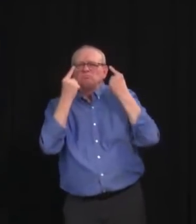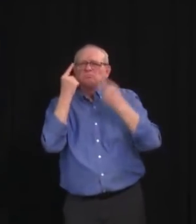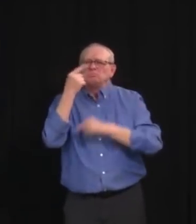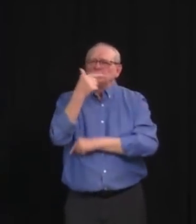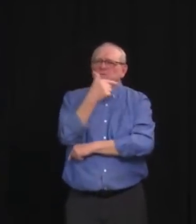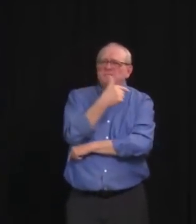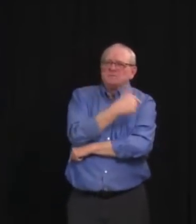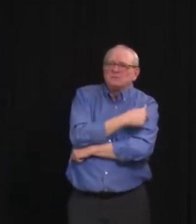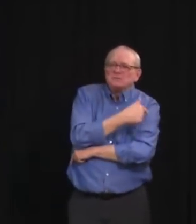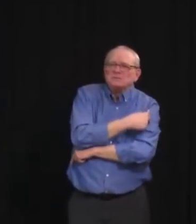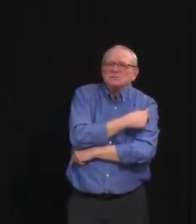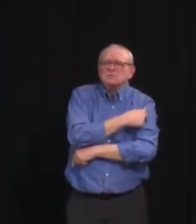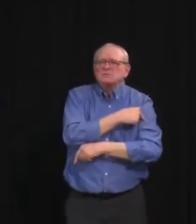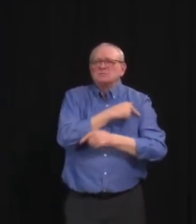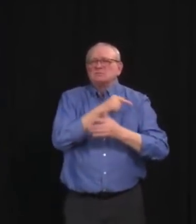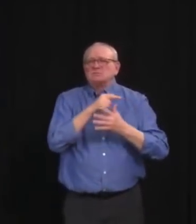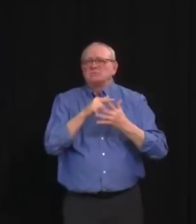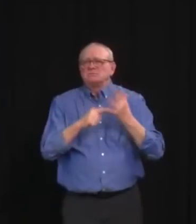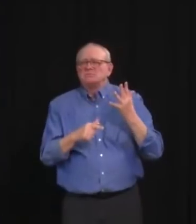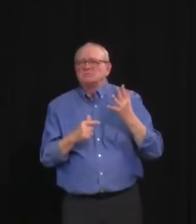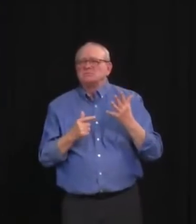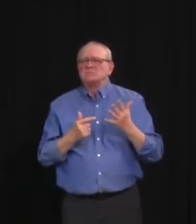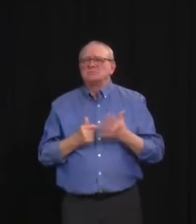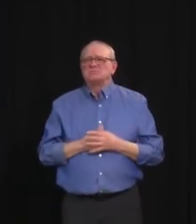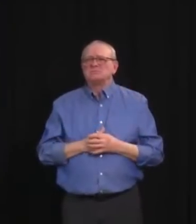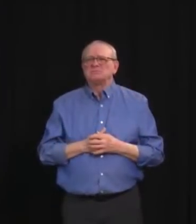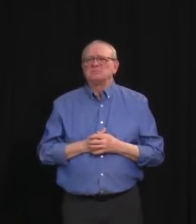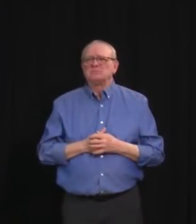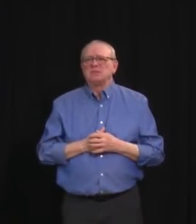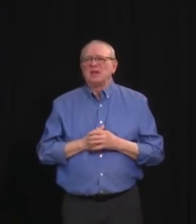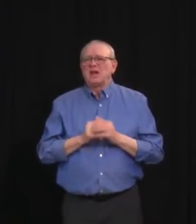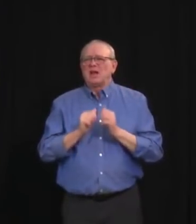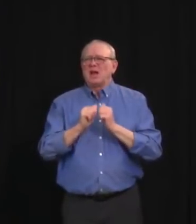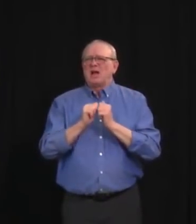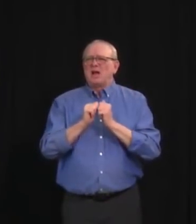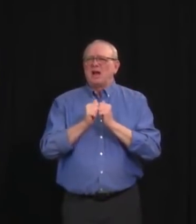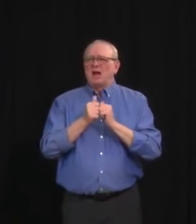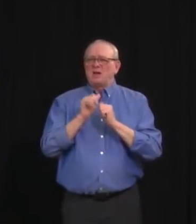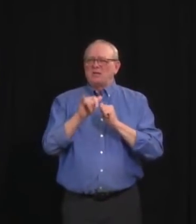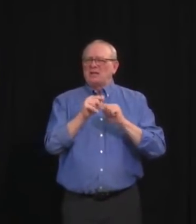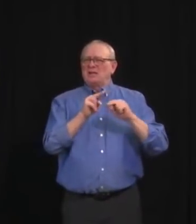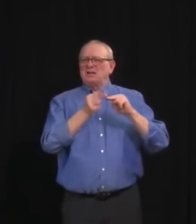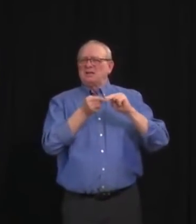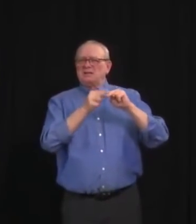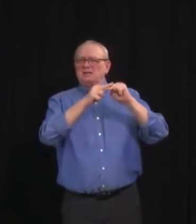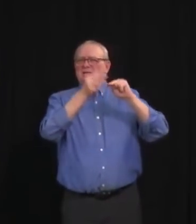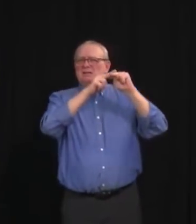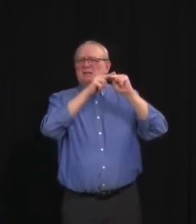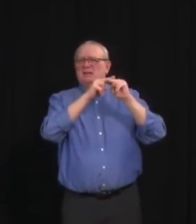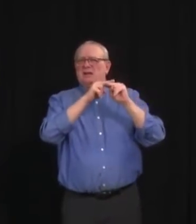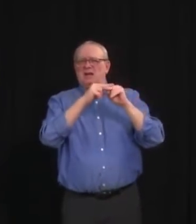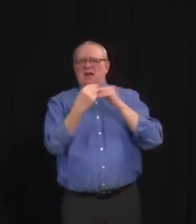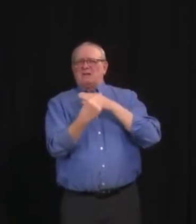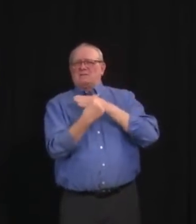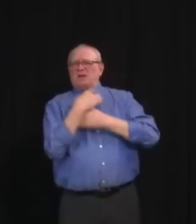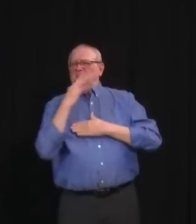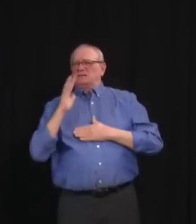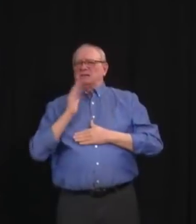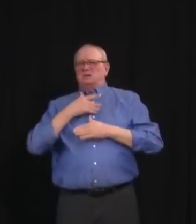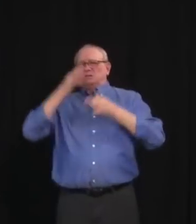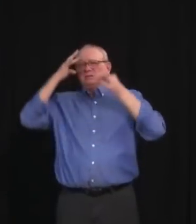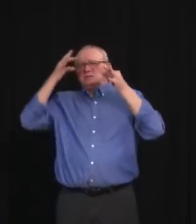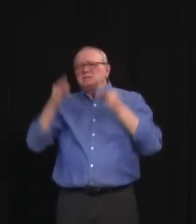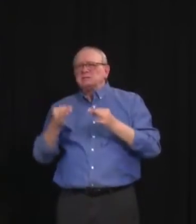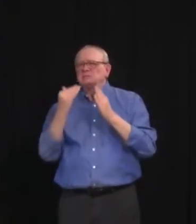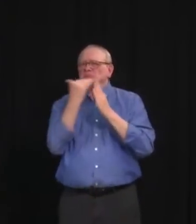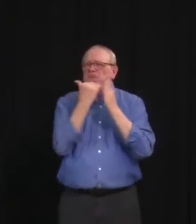that informs what kinds of measures we need, but we don't yet have a firm number. You'll have heard, I'm sure, in the media, there